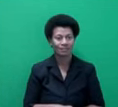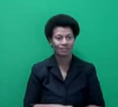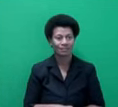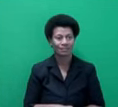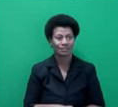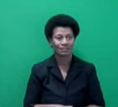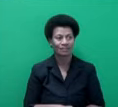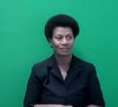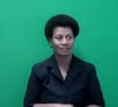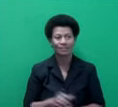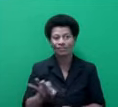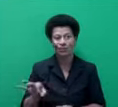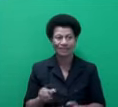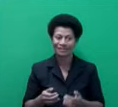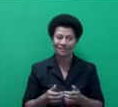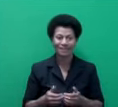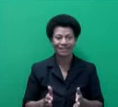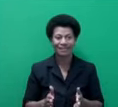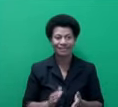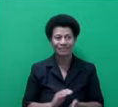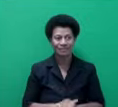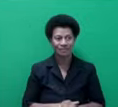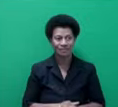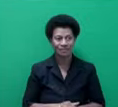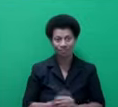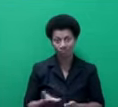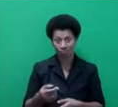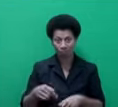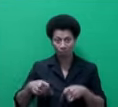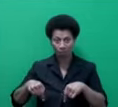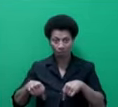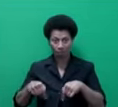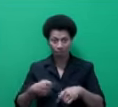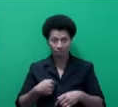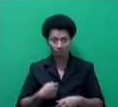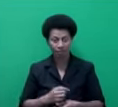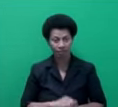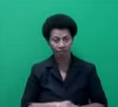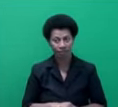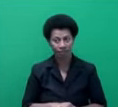I haven't started yet. You're already scared, Honorable Governor.